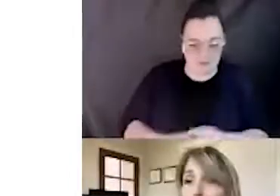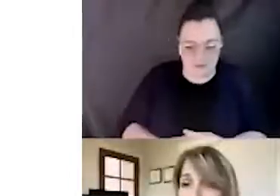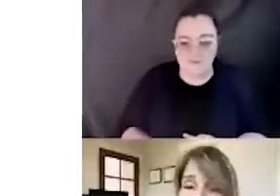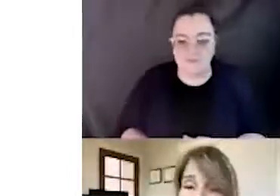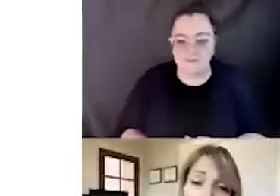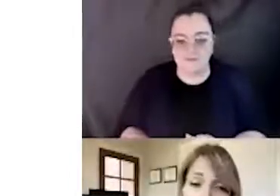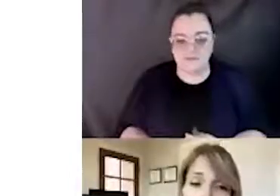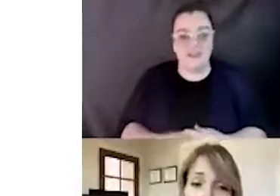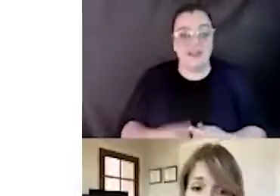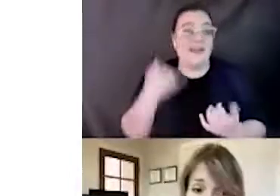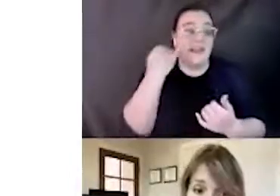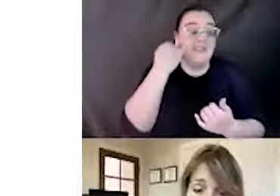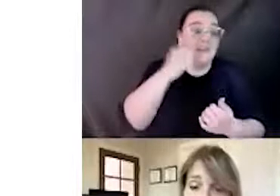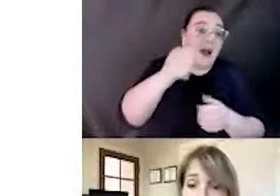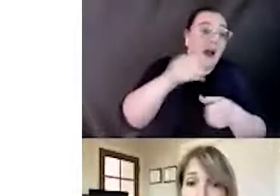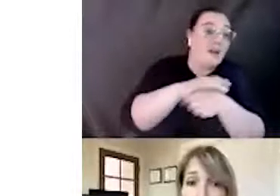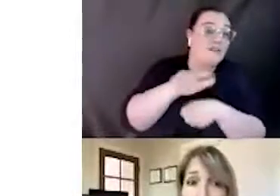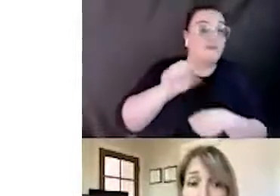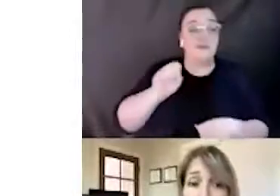we don't have stations all the way around.